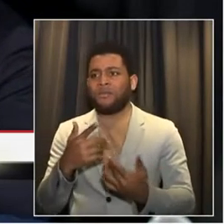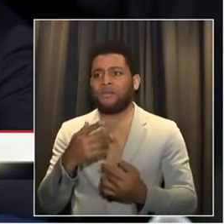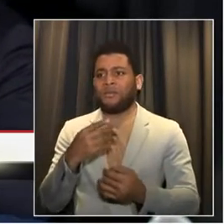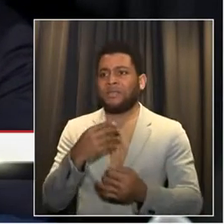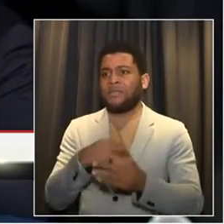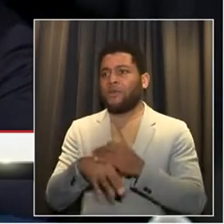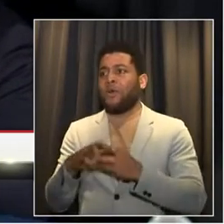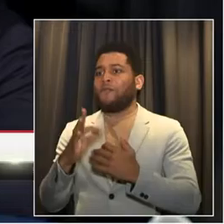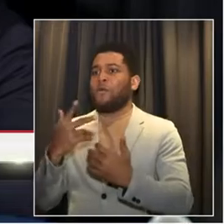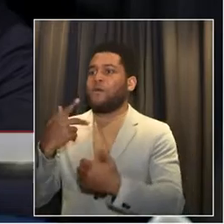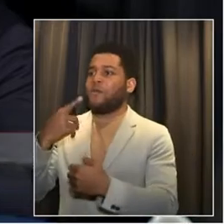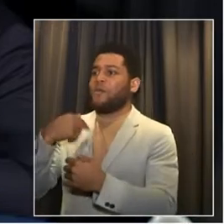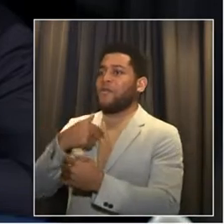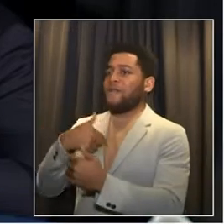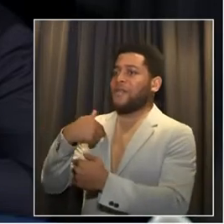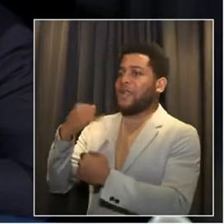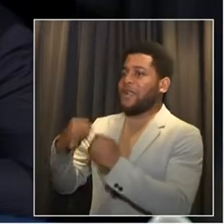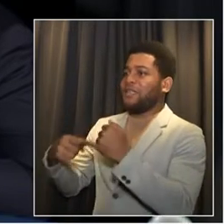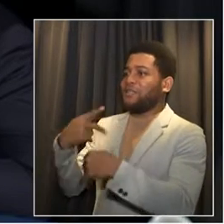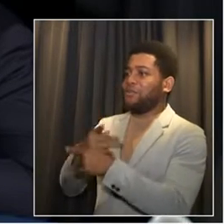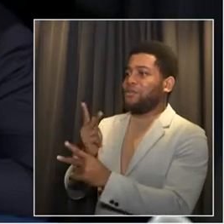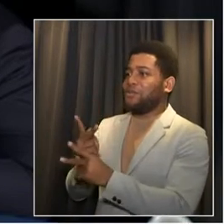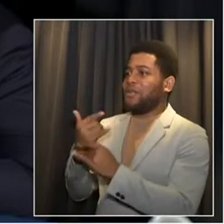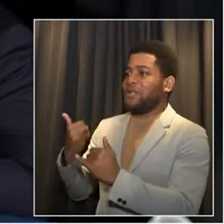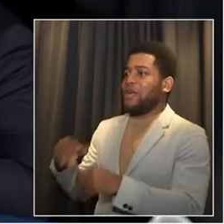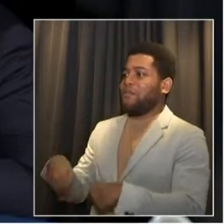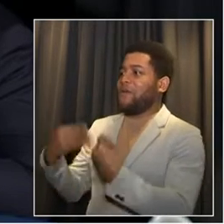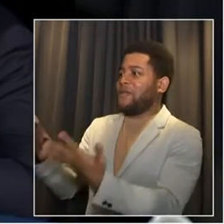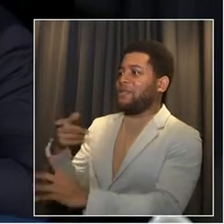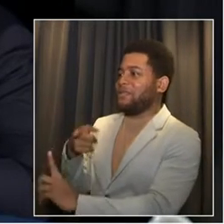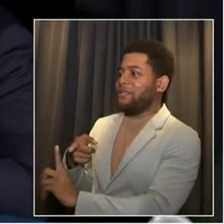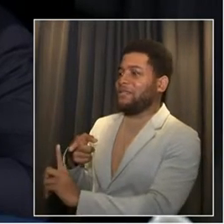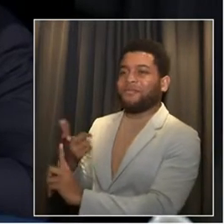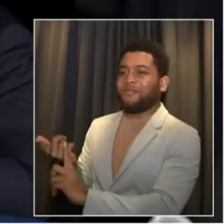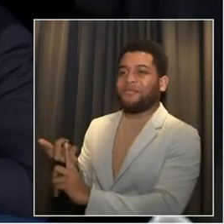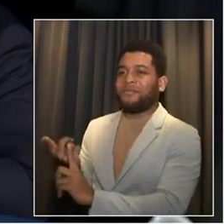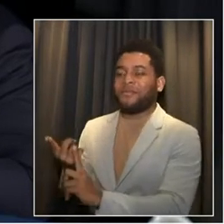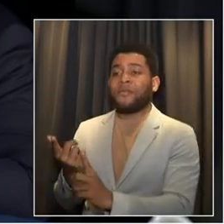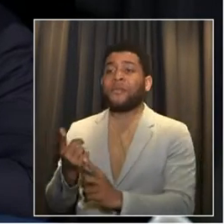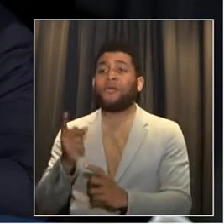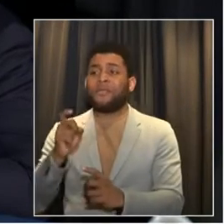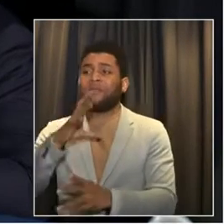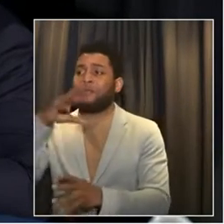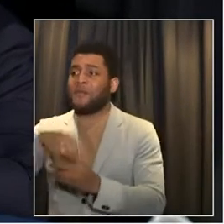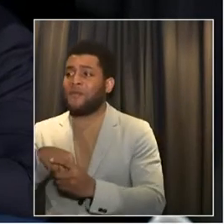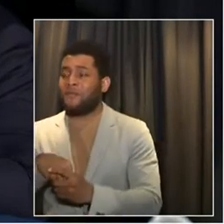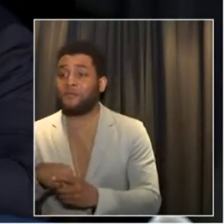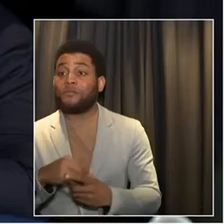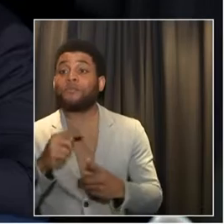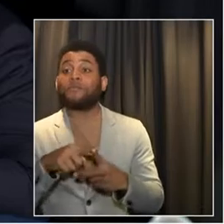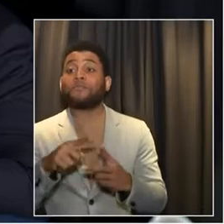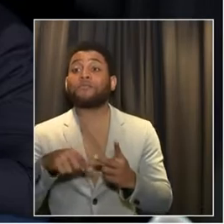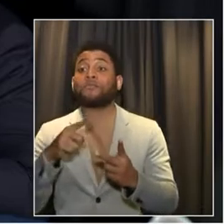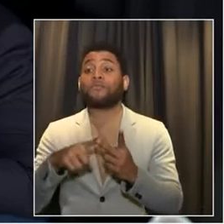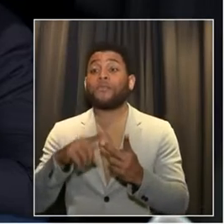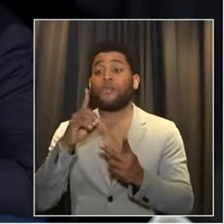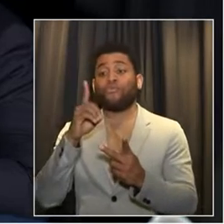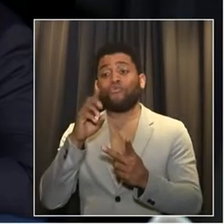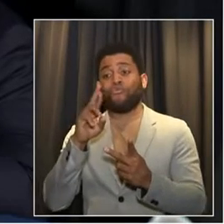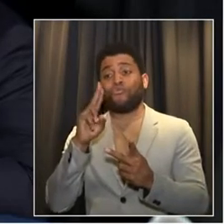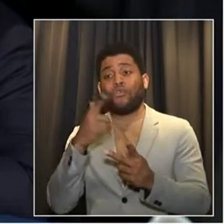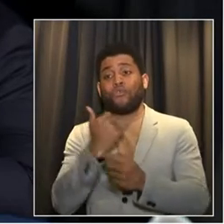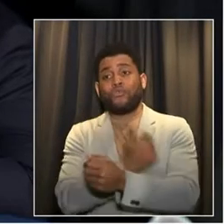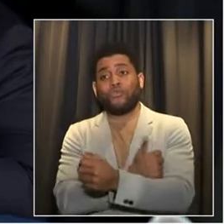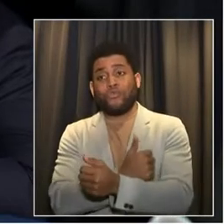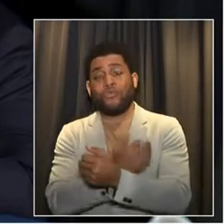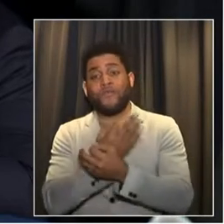say, this is what we've come up with? And then connected with the drug-free zones, Deputy Mayor Apia, can you speak